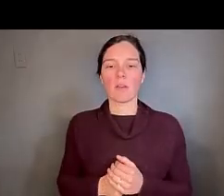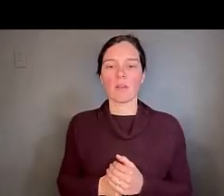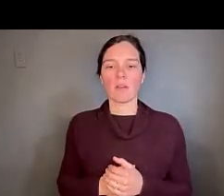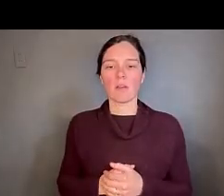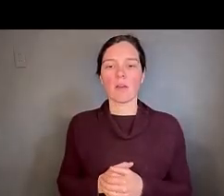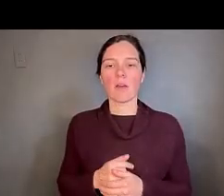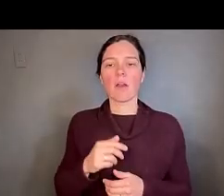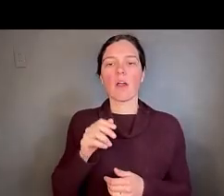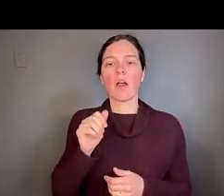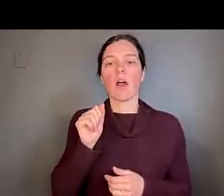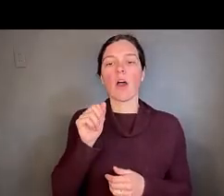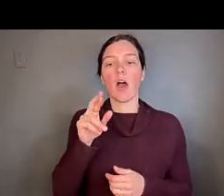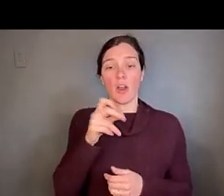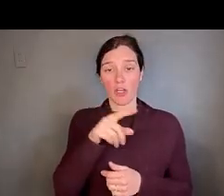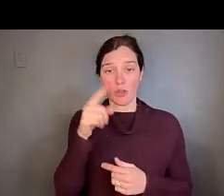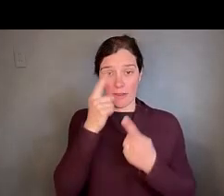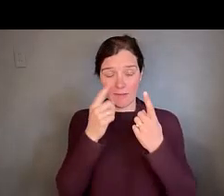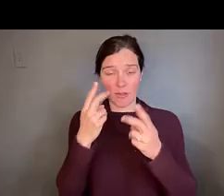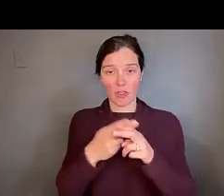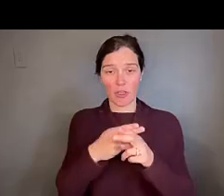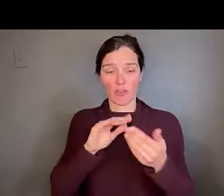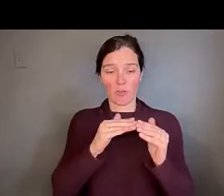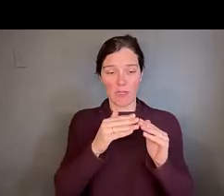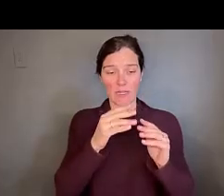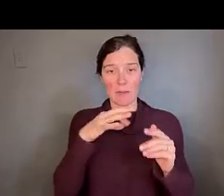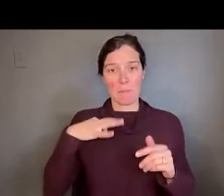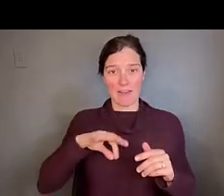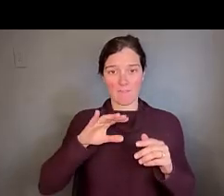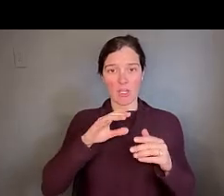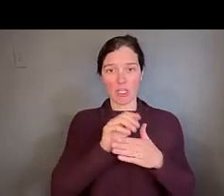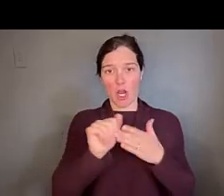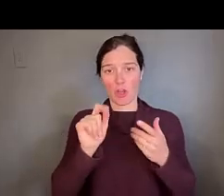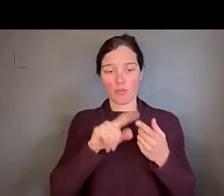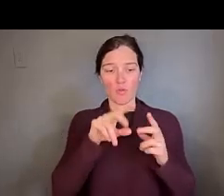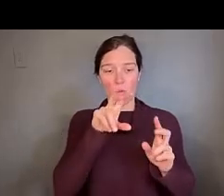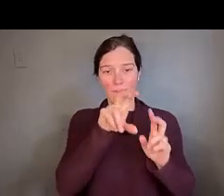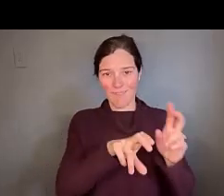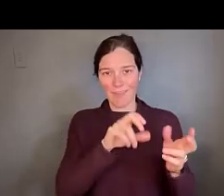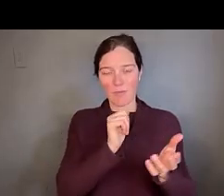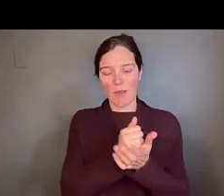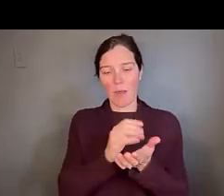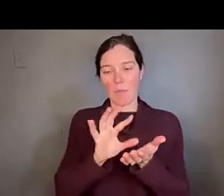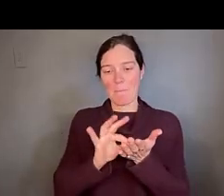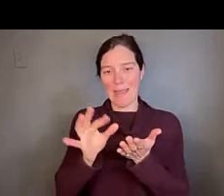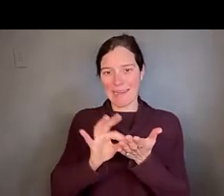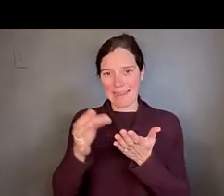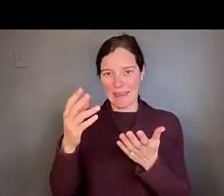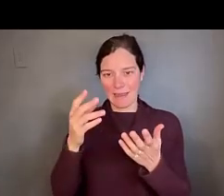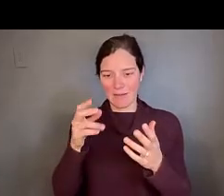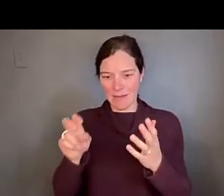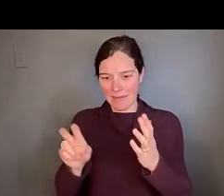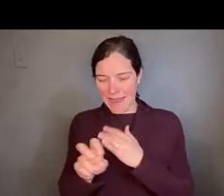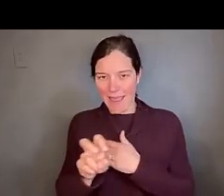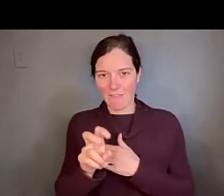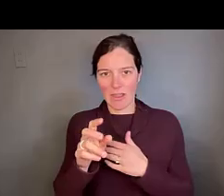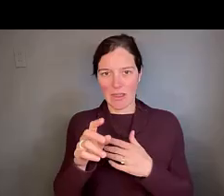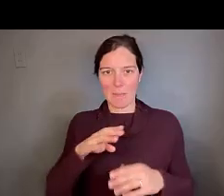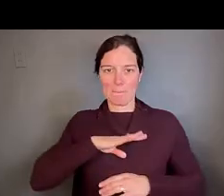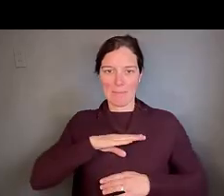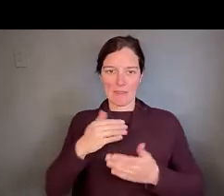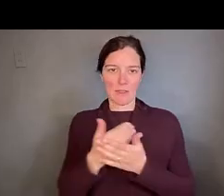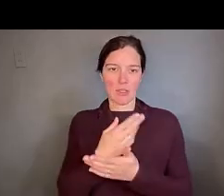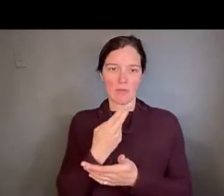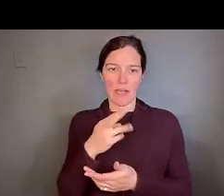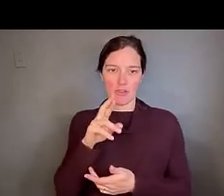are you considering using the community benefit dollars to invest to help Medicaid members navigate and meet the new